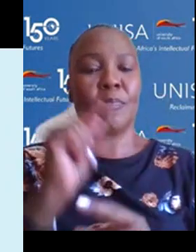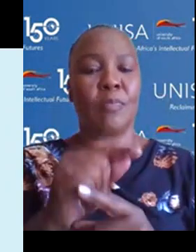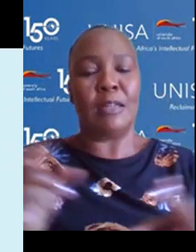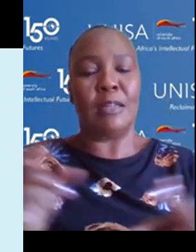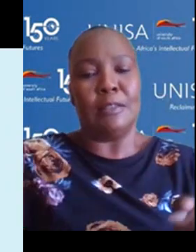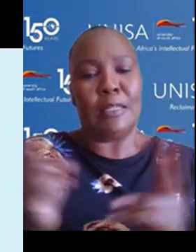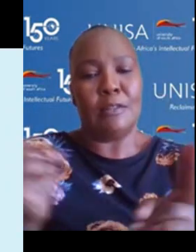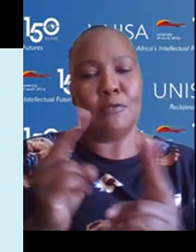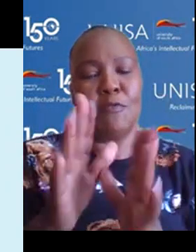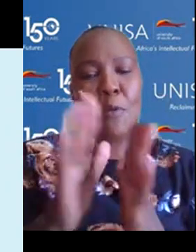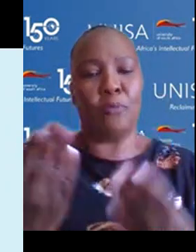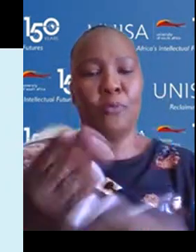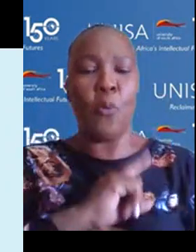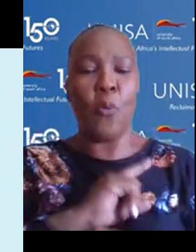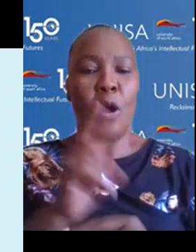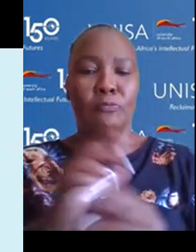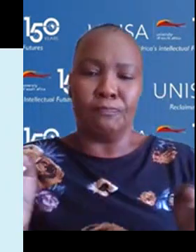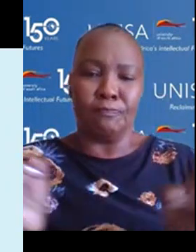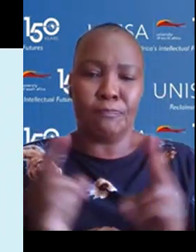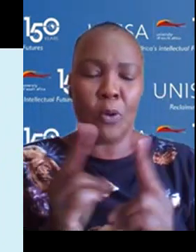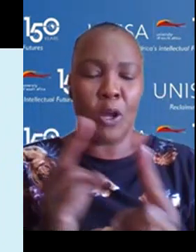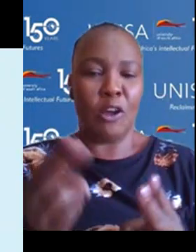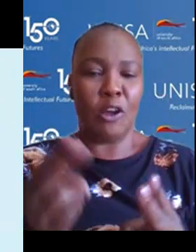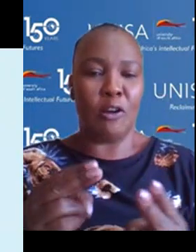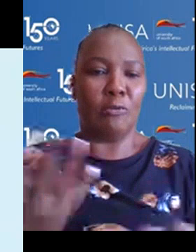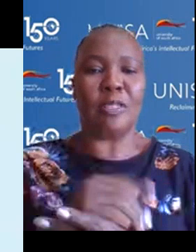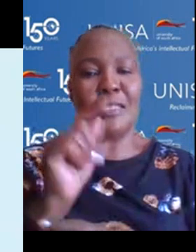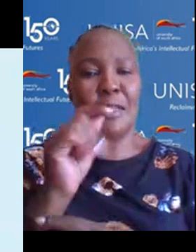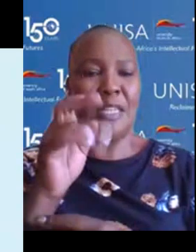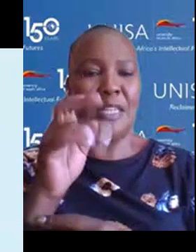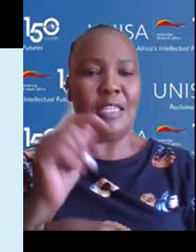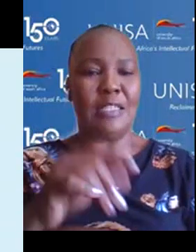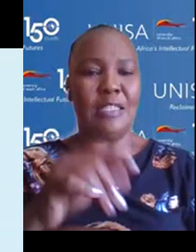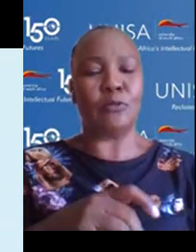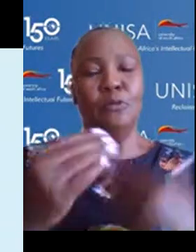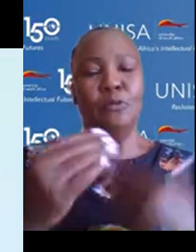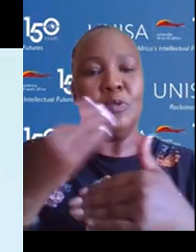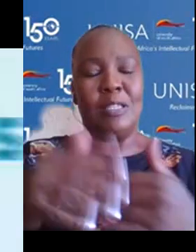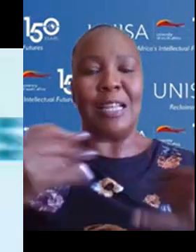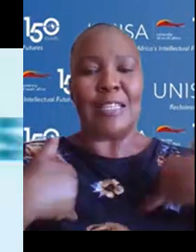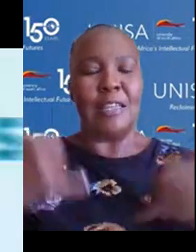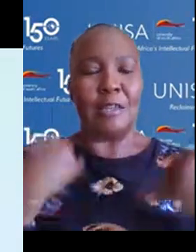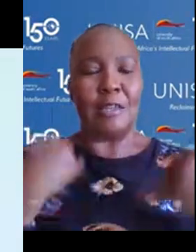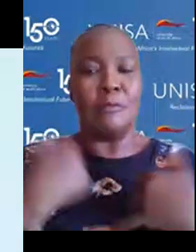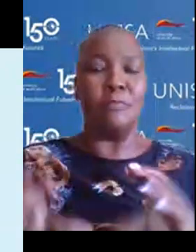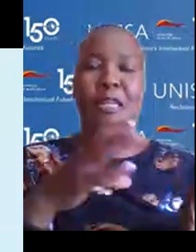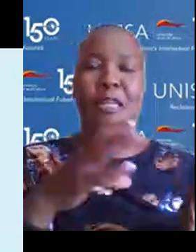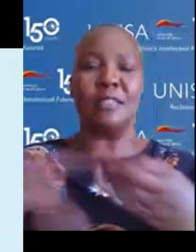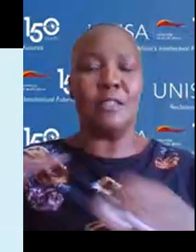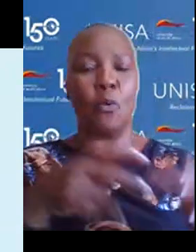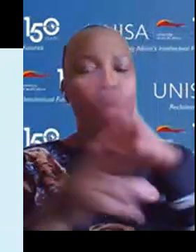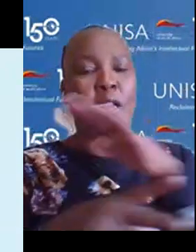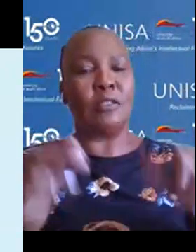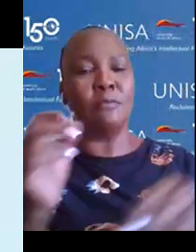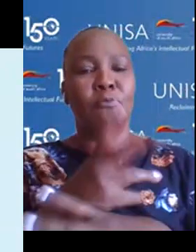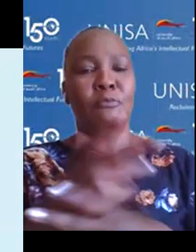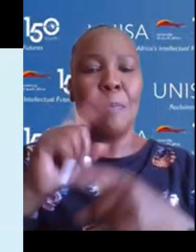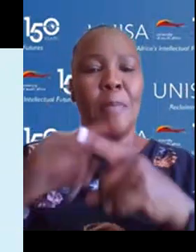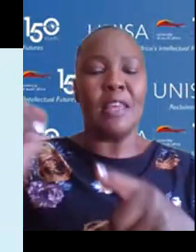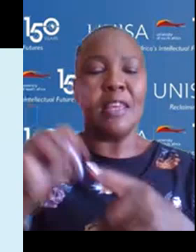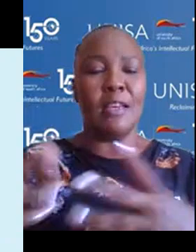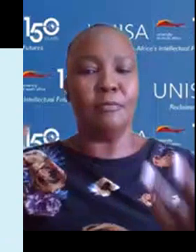book. Because of their small portable size, tablets are often used for entertainment activities, like watching movies or playing games.